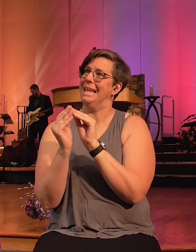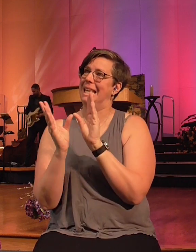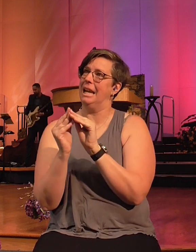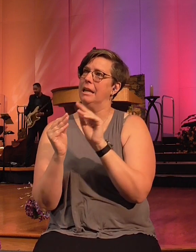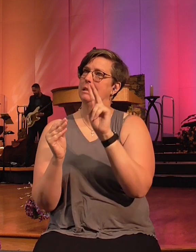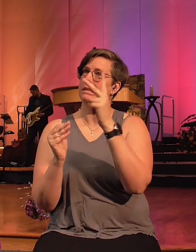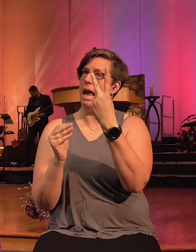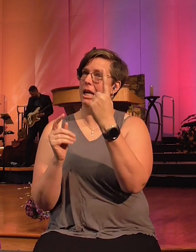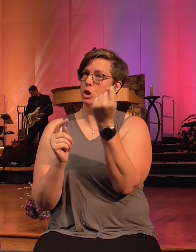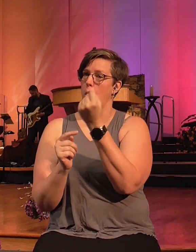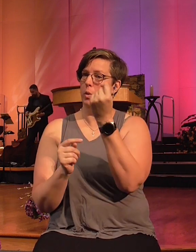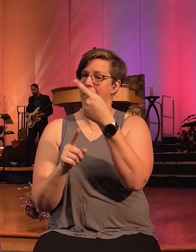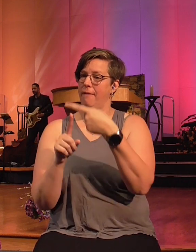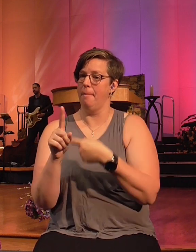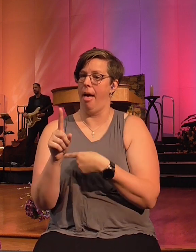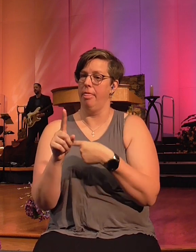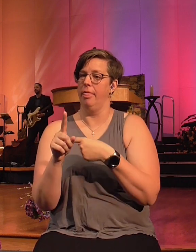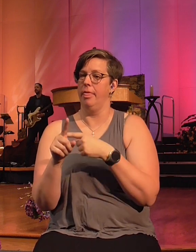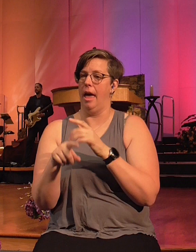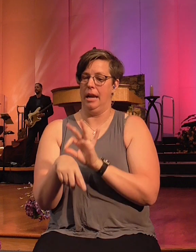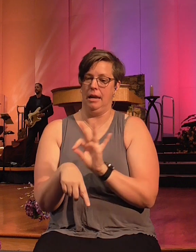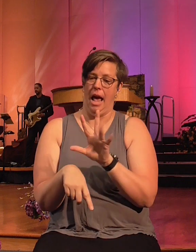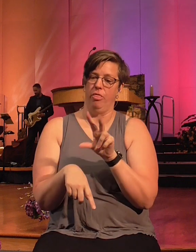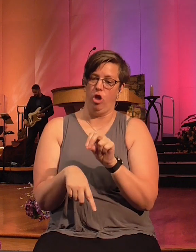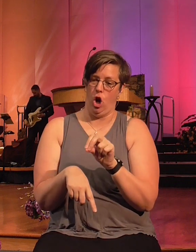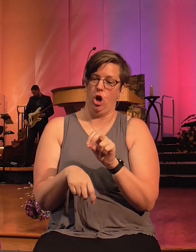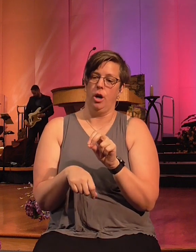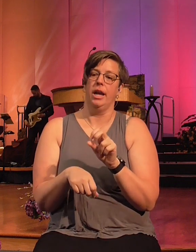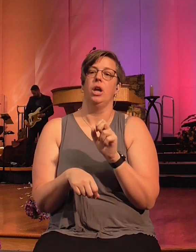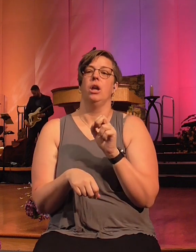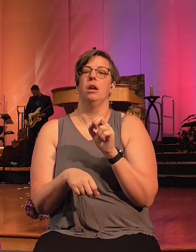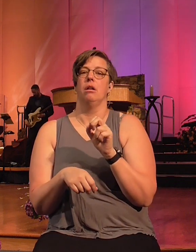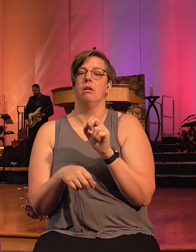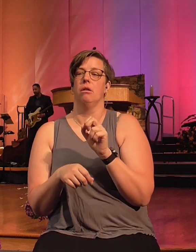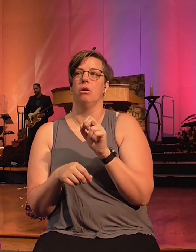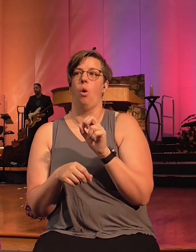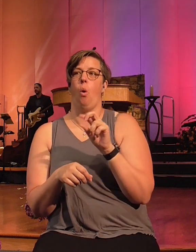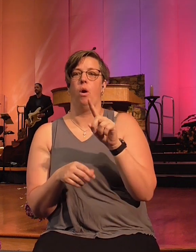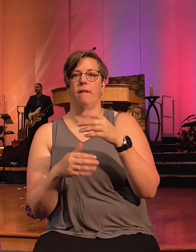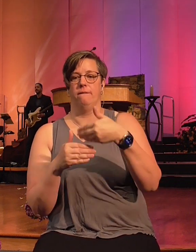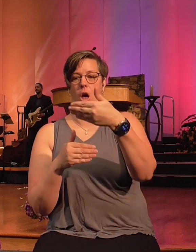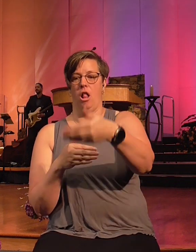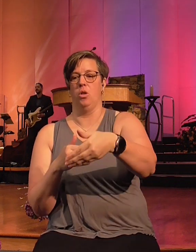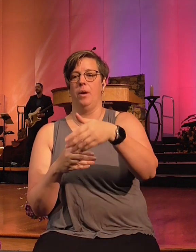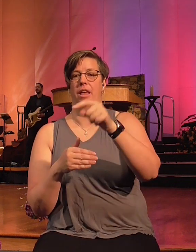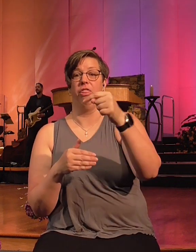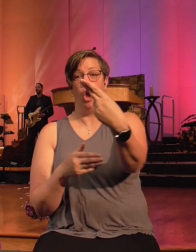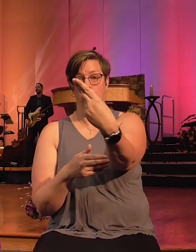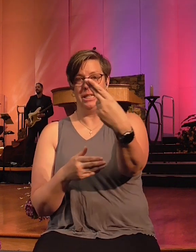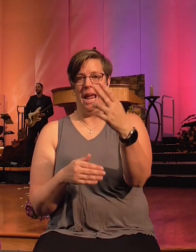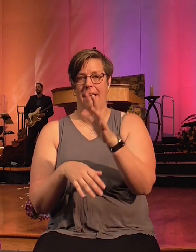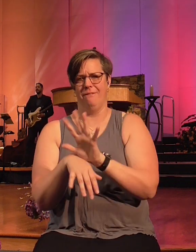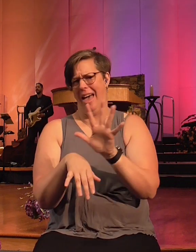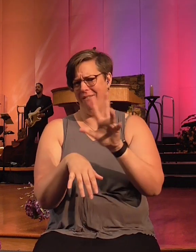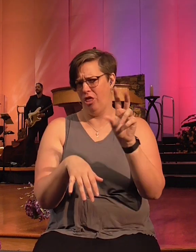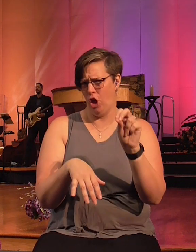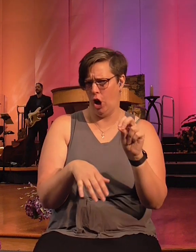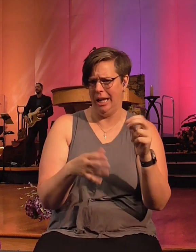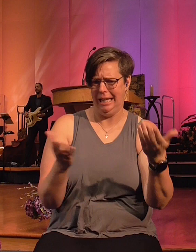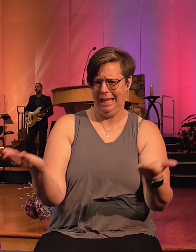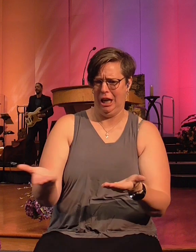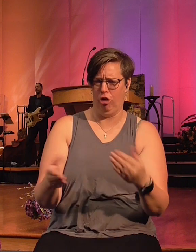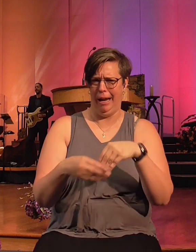month online at 9:30, or the following Thursday at 5:30 in person here. And I'm excited to bring